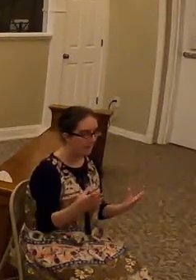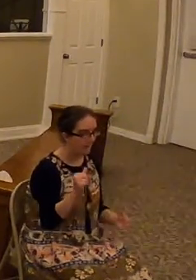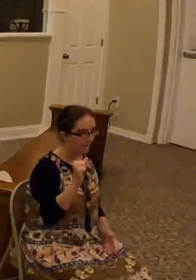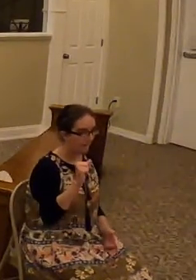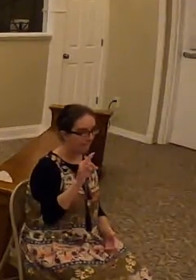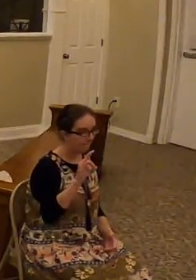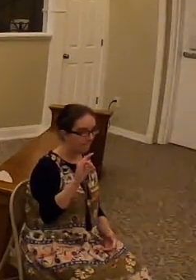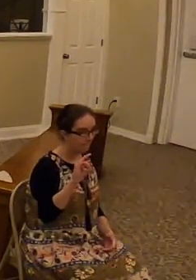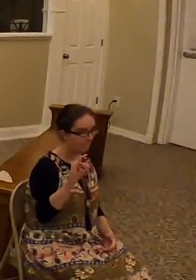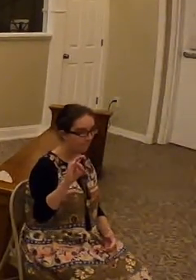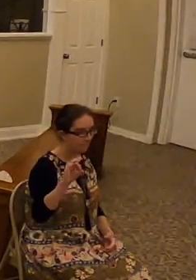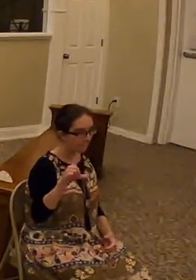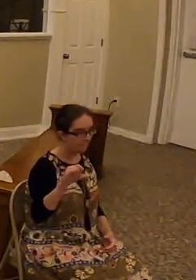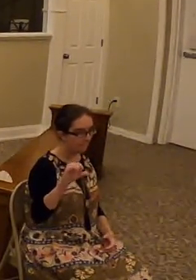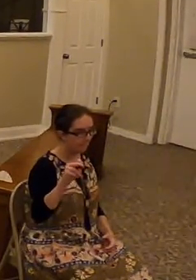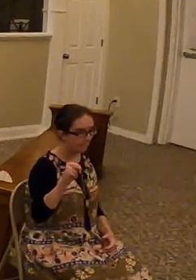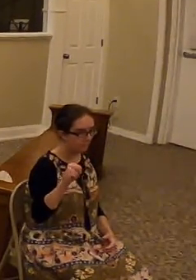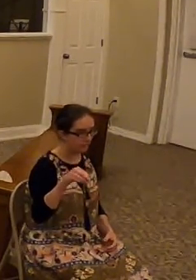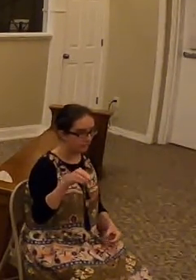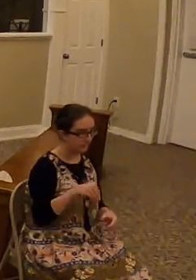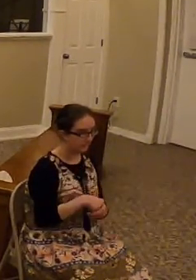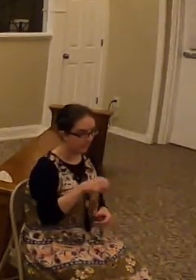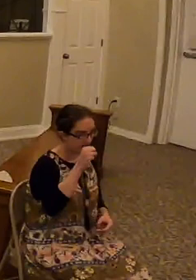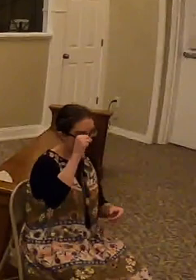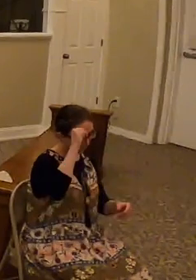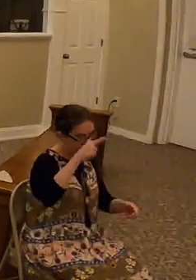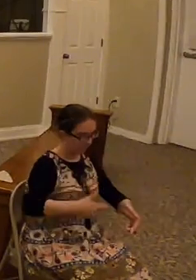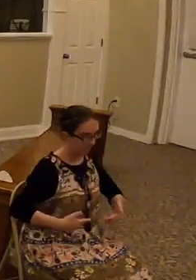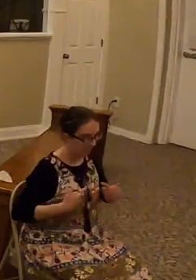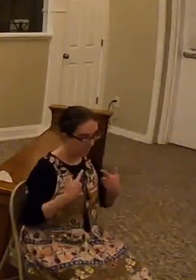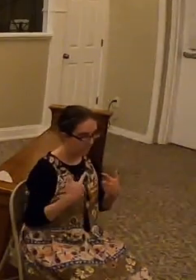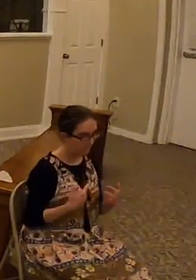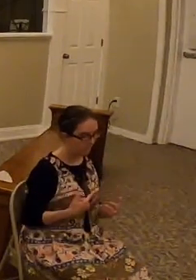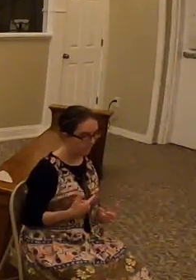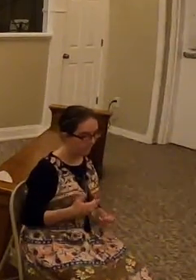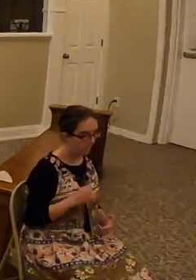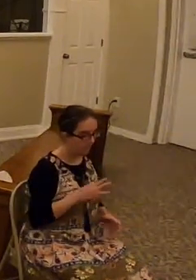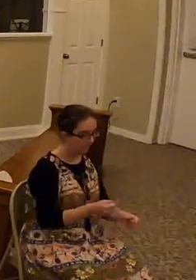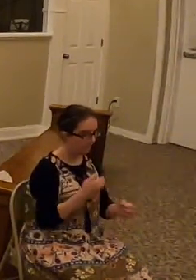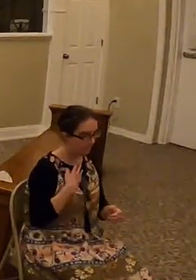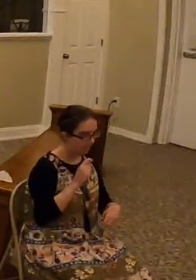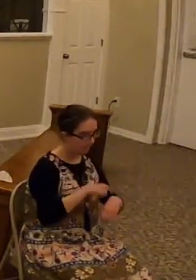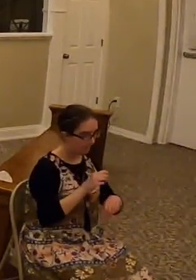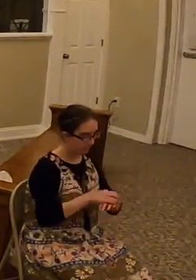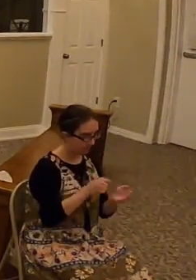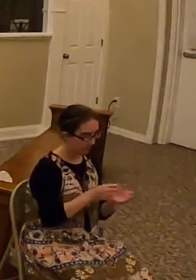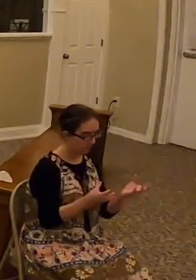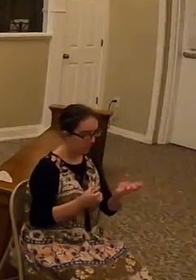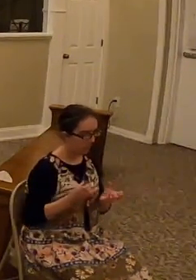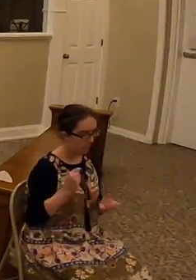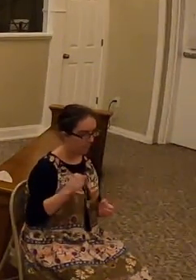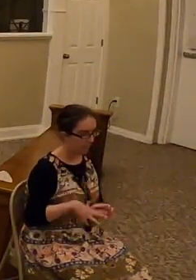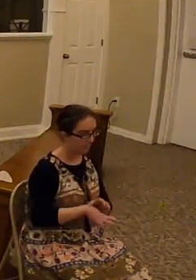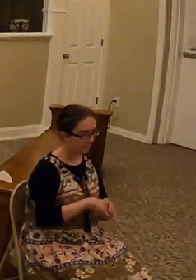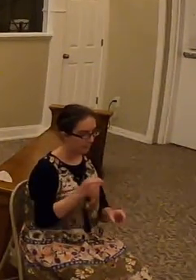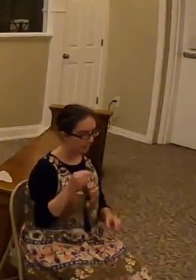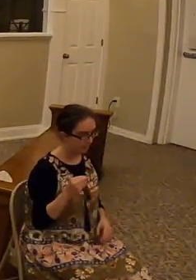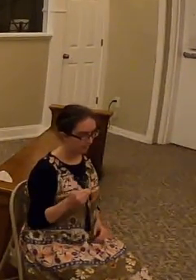in his life. Absolutely. Amen. Now, I'm taking my time on this because I want to get this